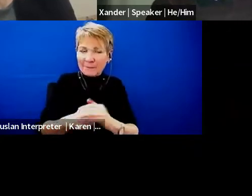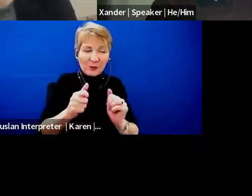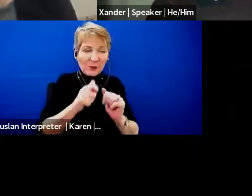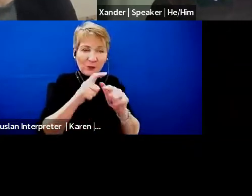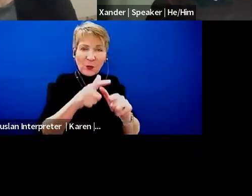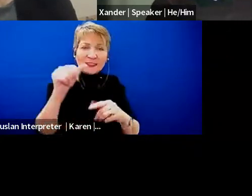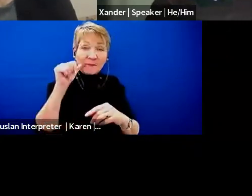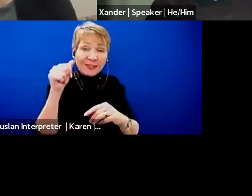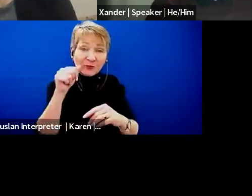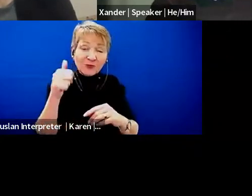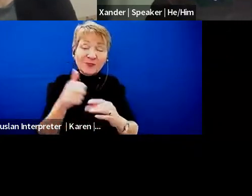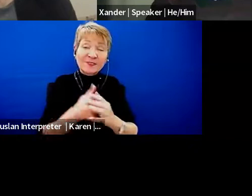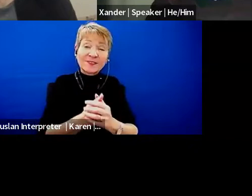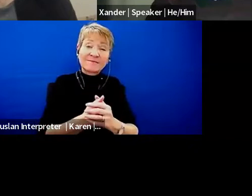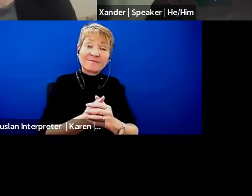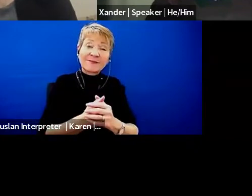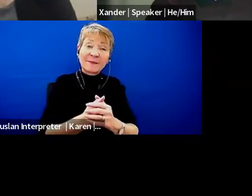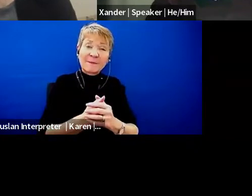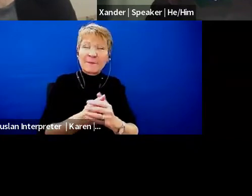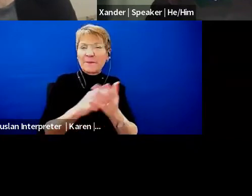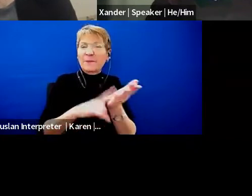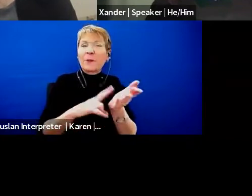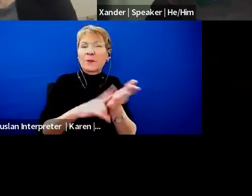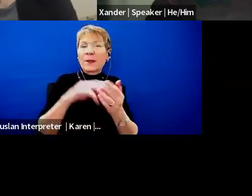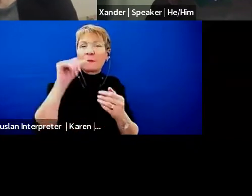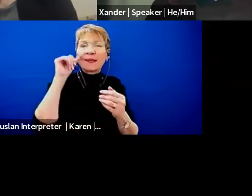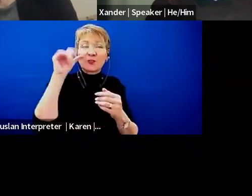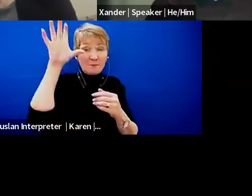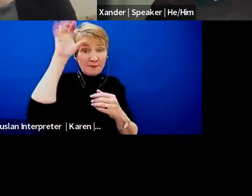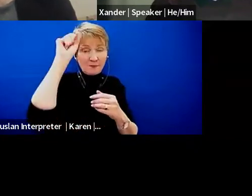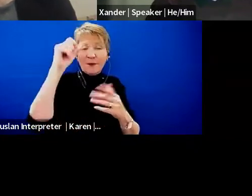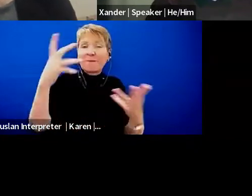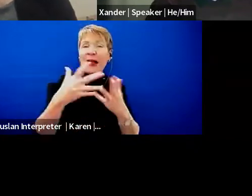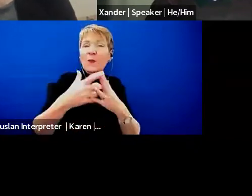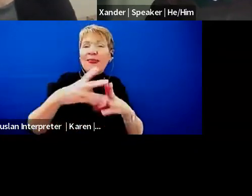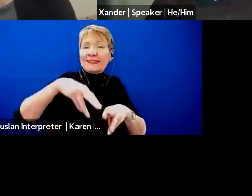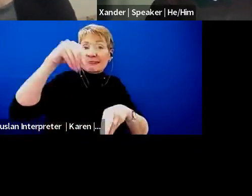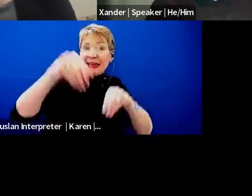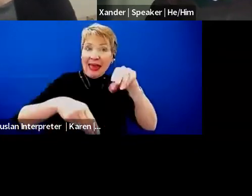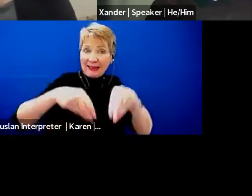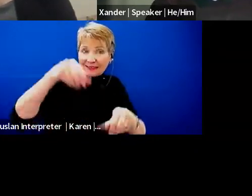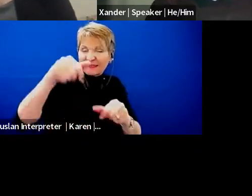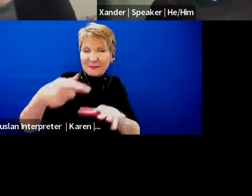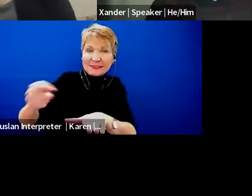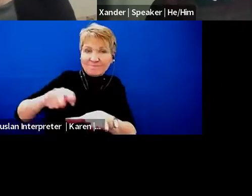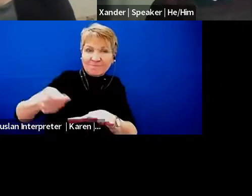those, I would suppose you would say, normal beach memories, playing in the sand, going to